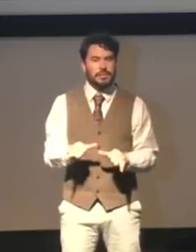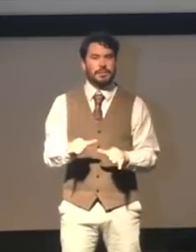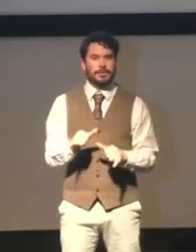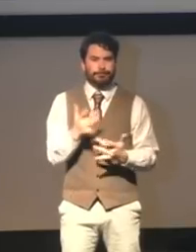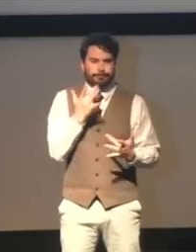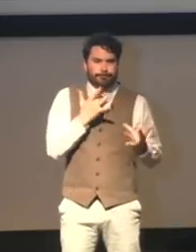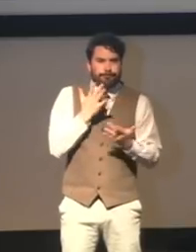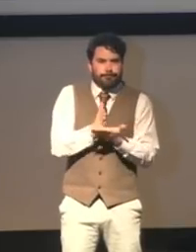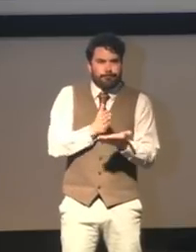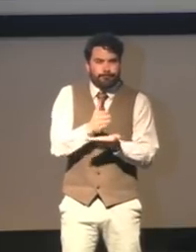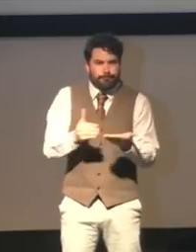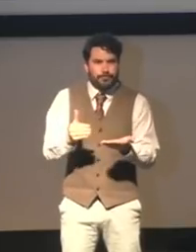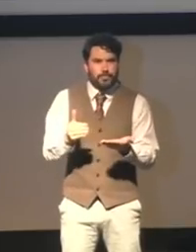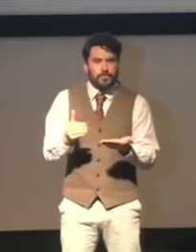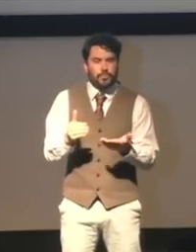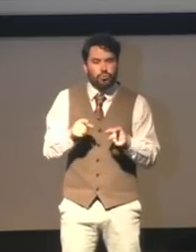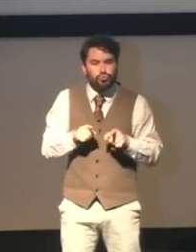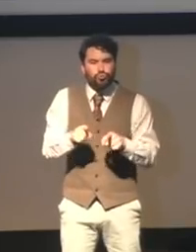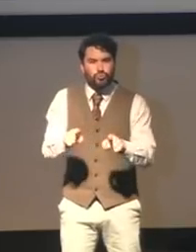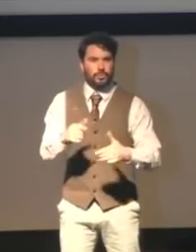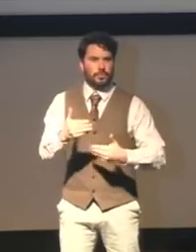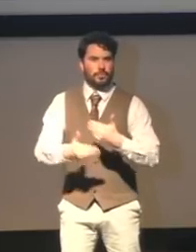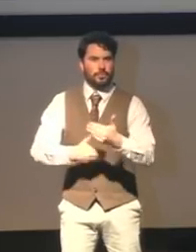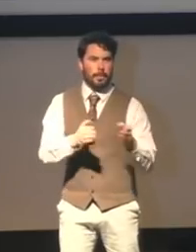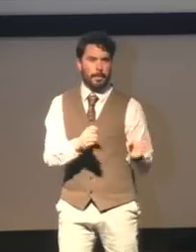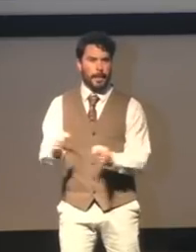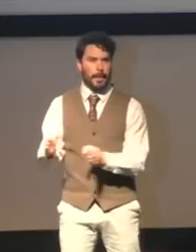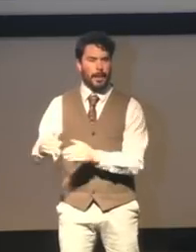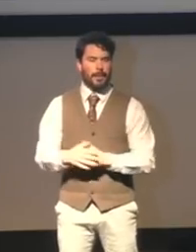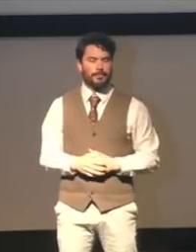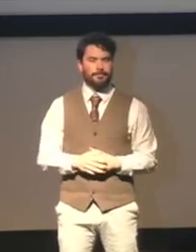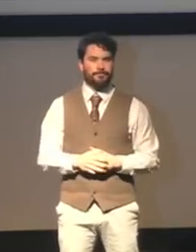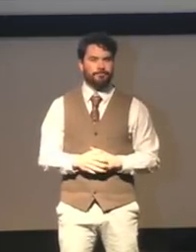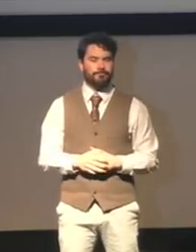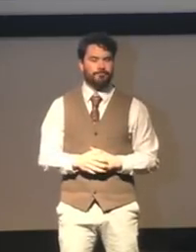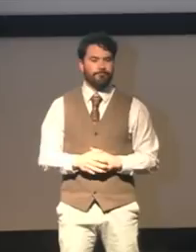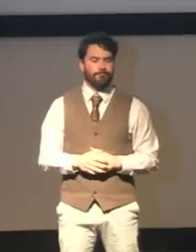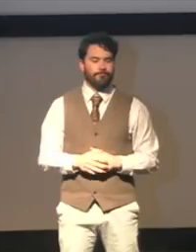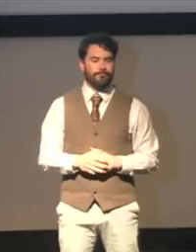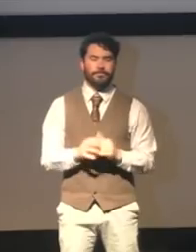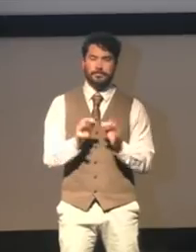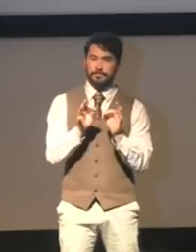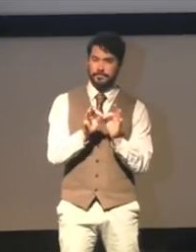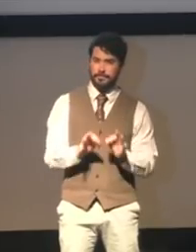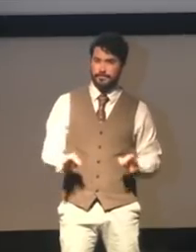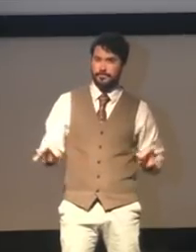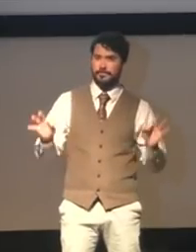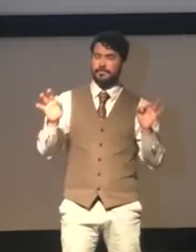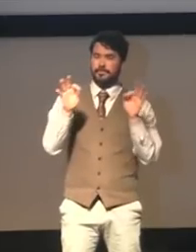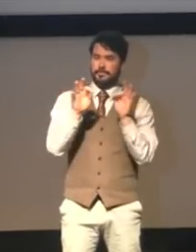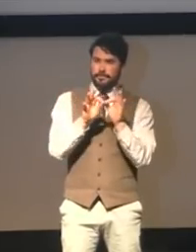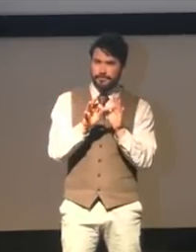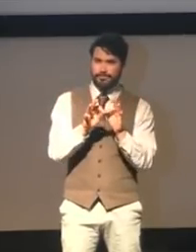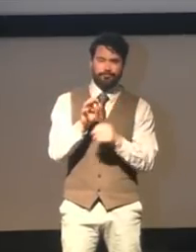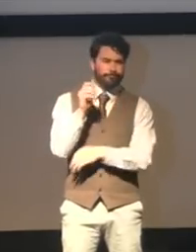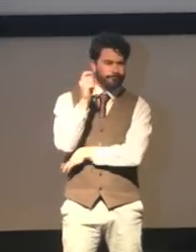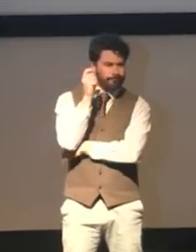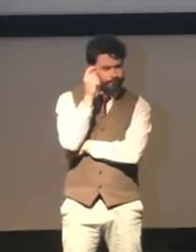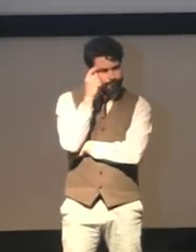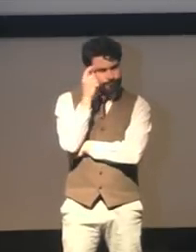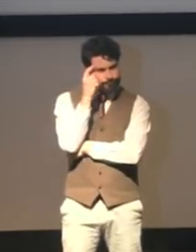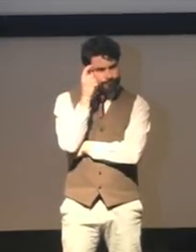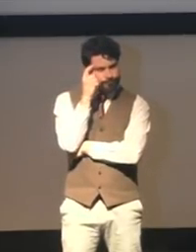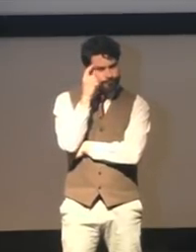plans. We also, I think, have to balance a number of things that